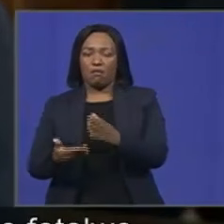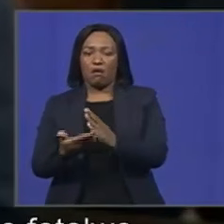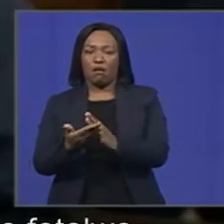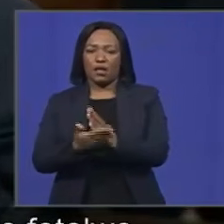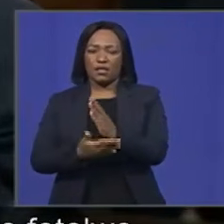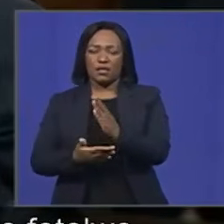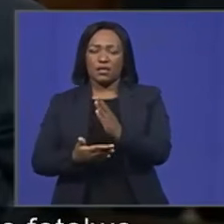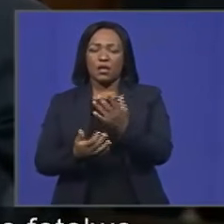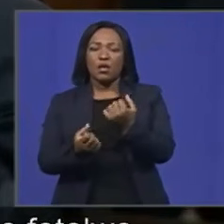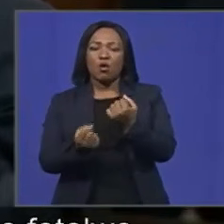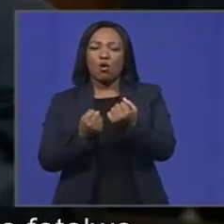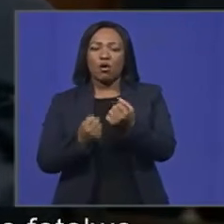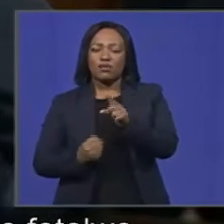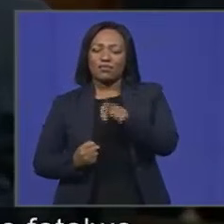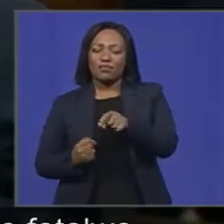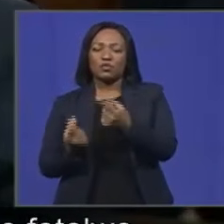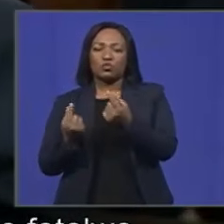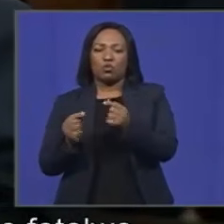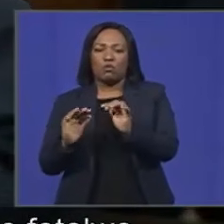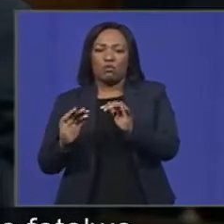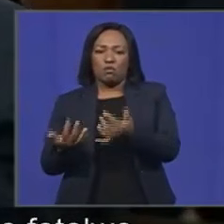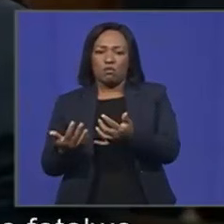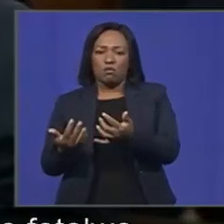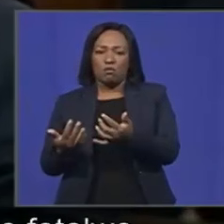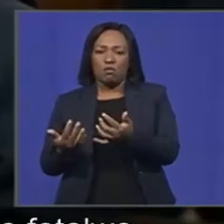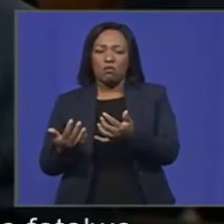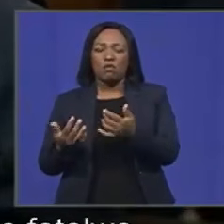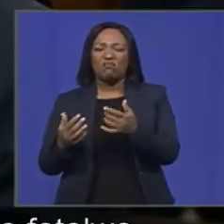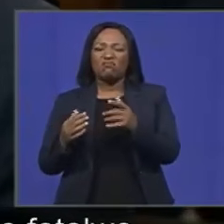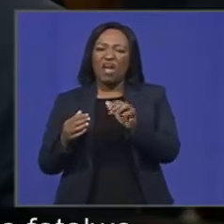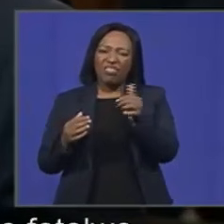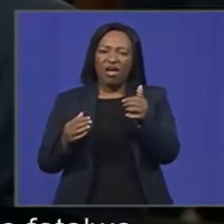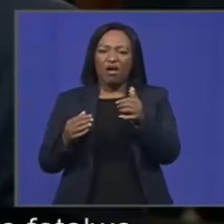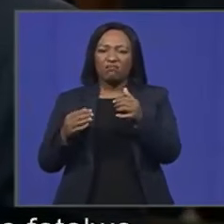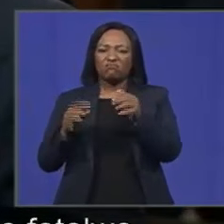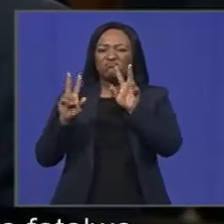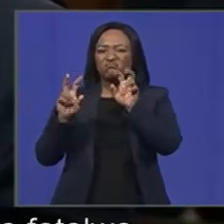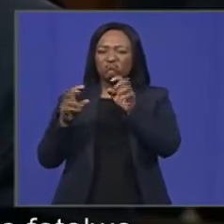what the court had to do was to look at the connecting factors,